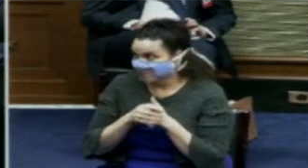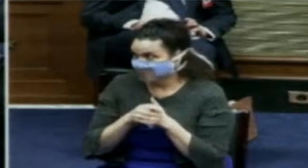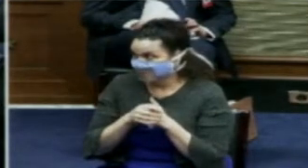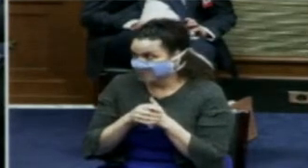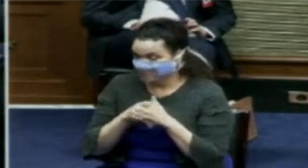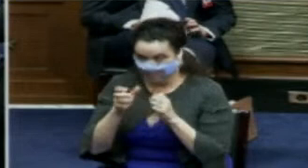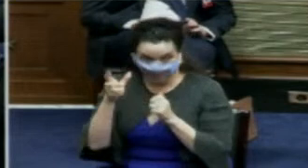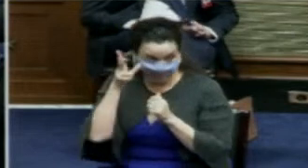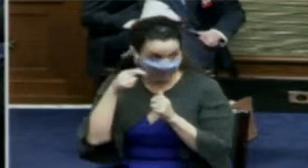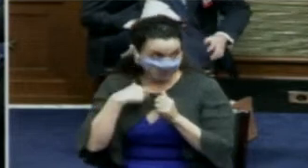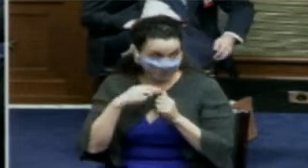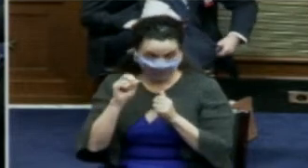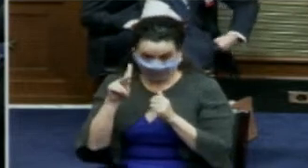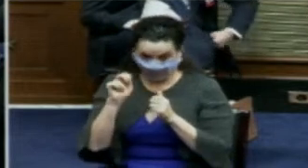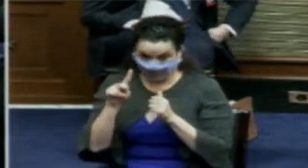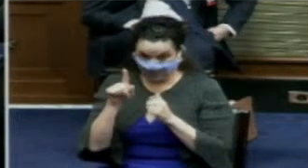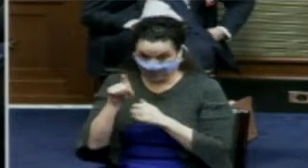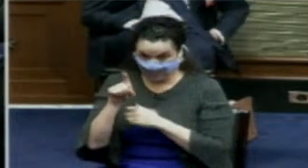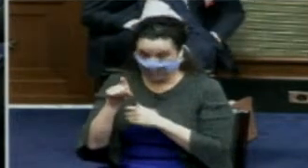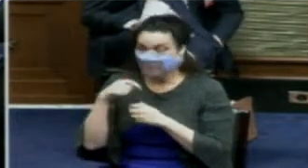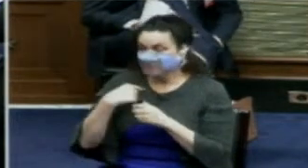Can you hear me okay?